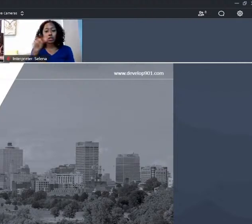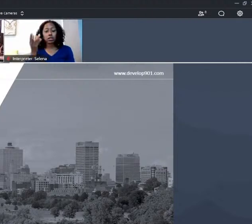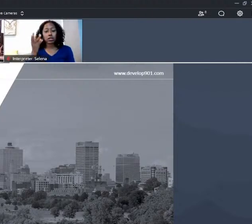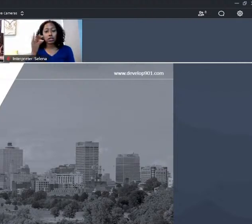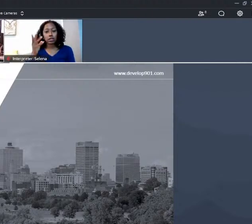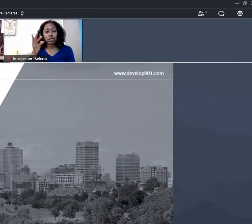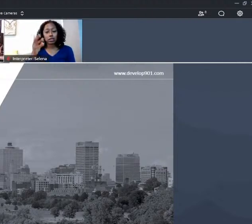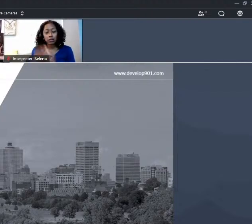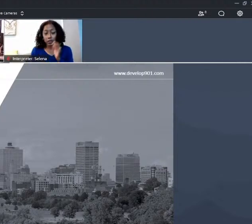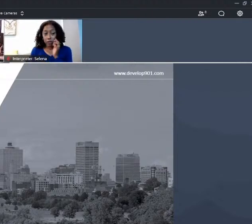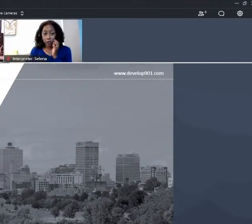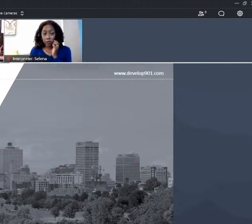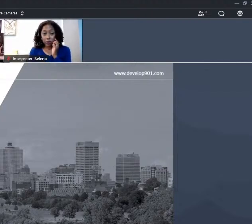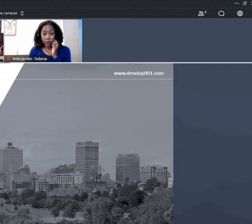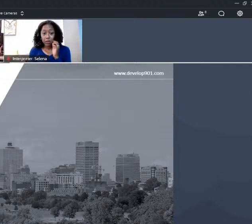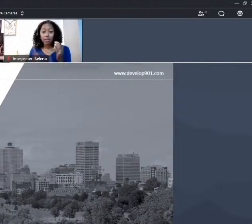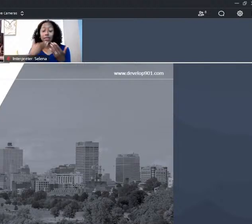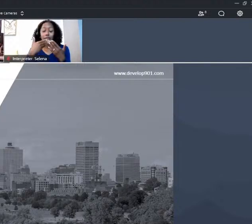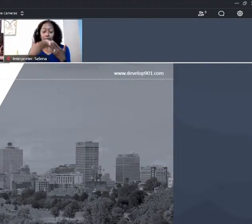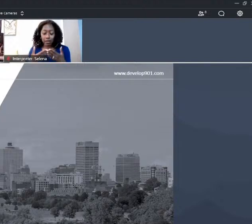20-16. Thank you, Councilman Canale.